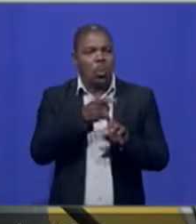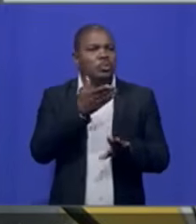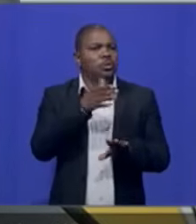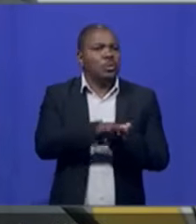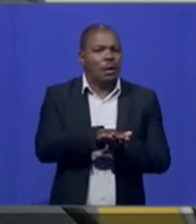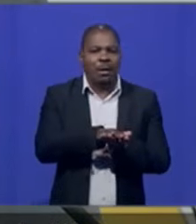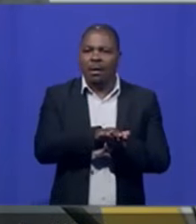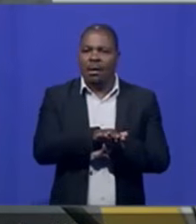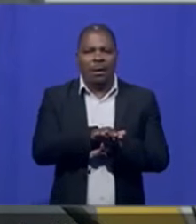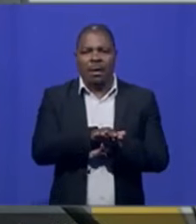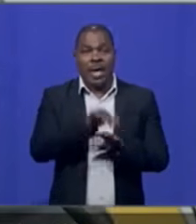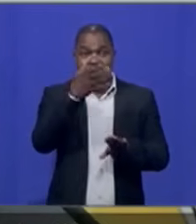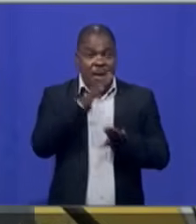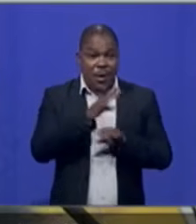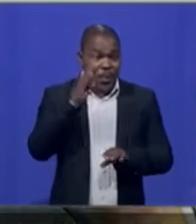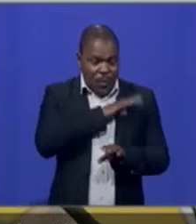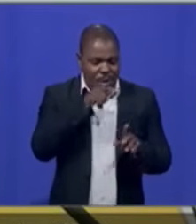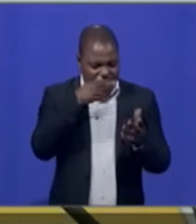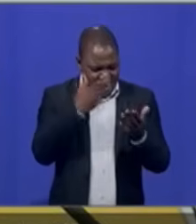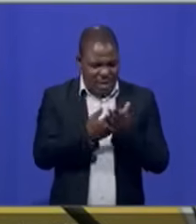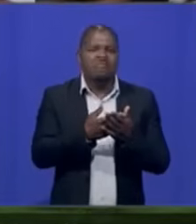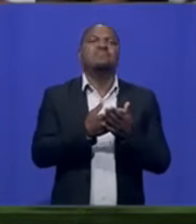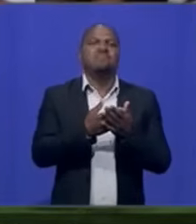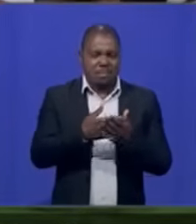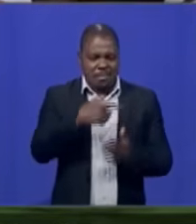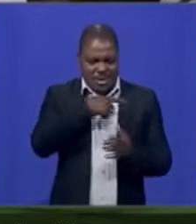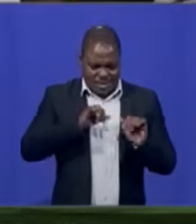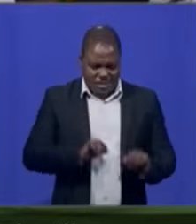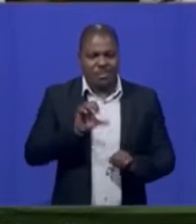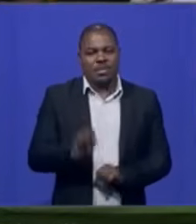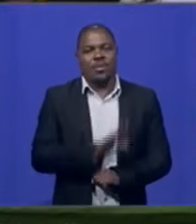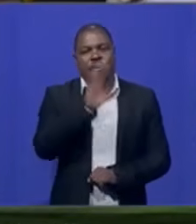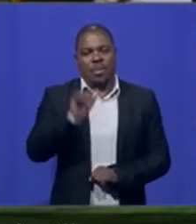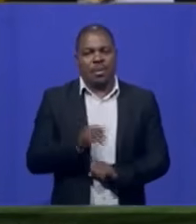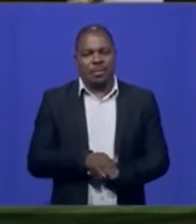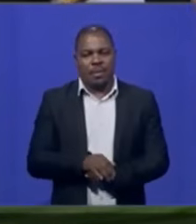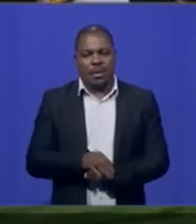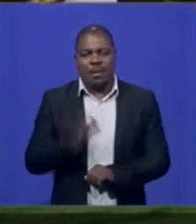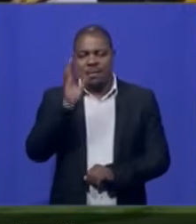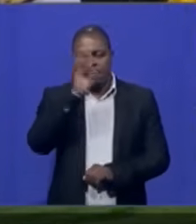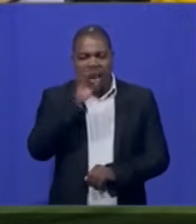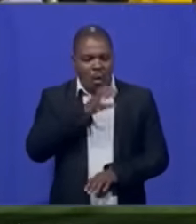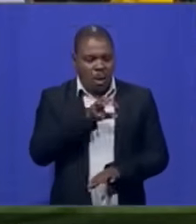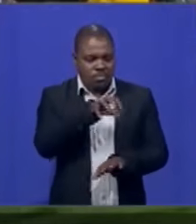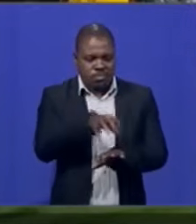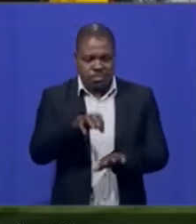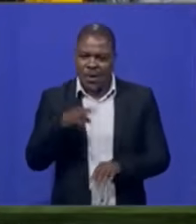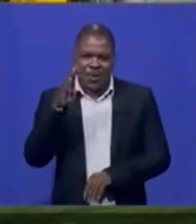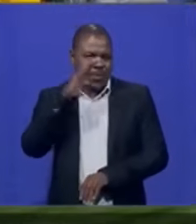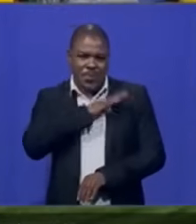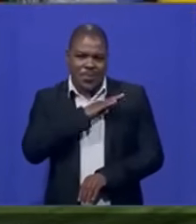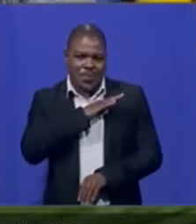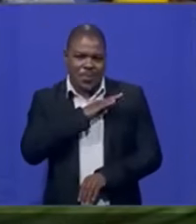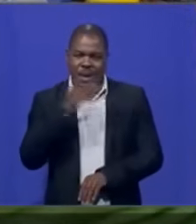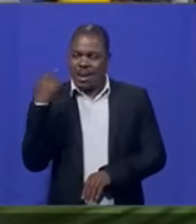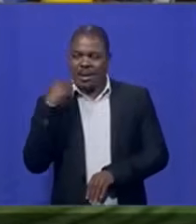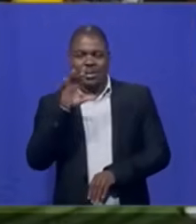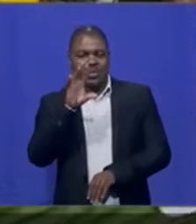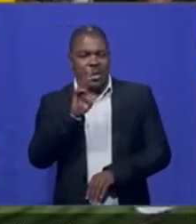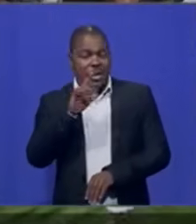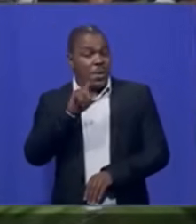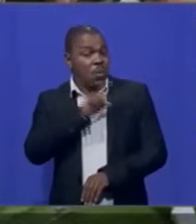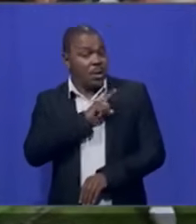would have been president of this country without a doubt. Ho bewa ha dikgare ha wa ka wa tswela pele ka moo ho neng ho rerilwe ka laboraro ka